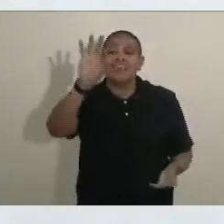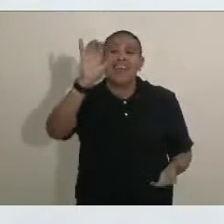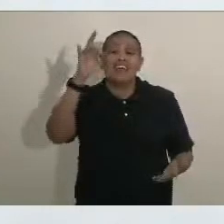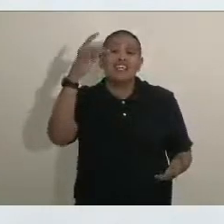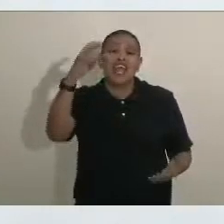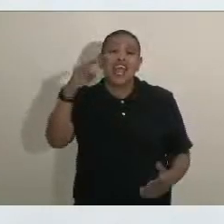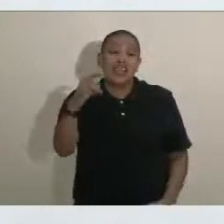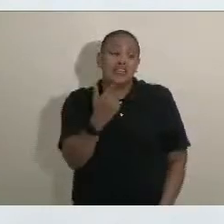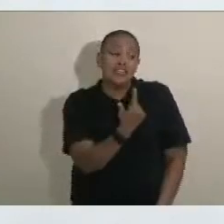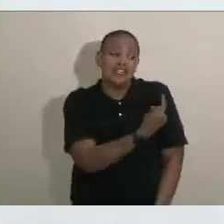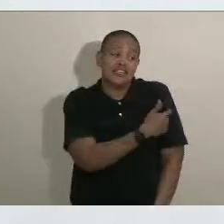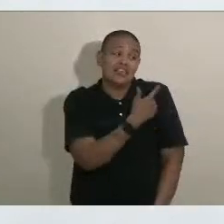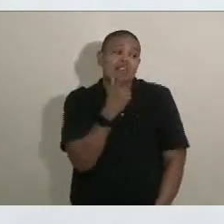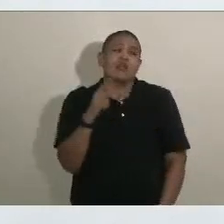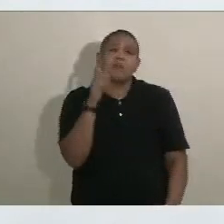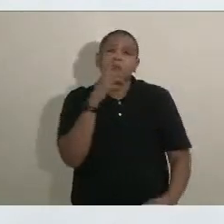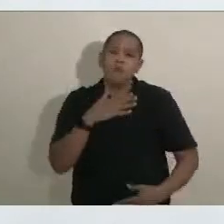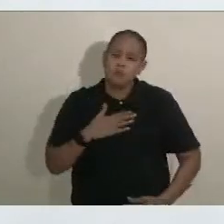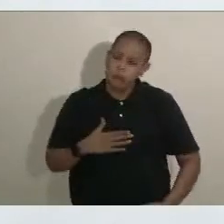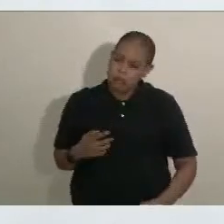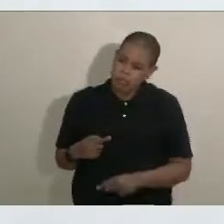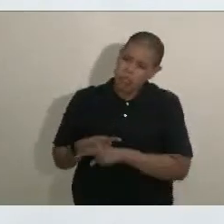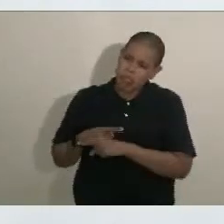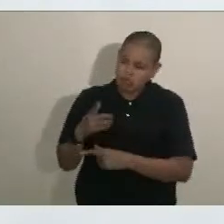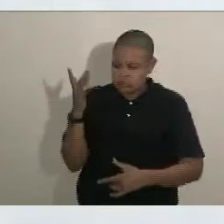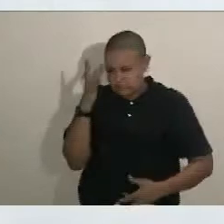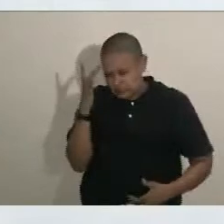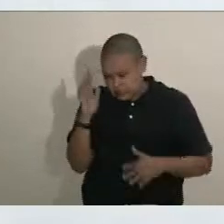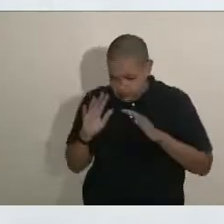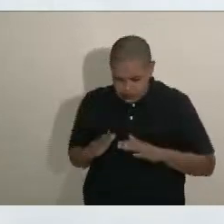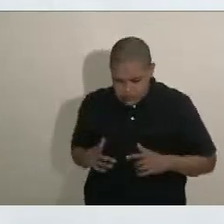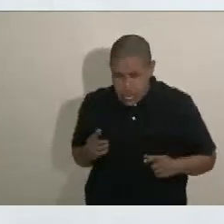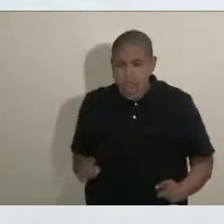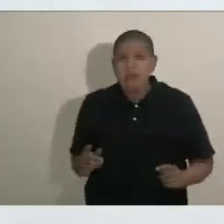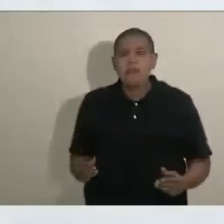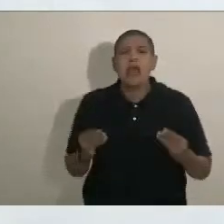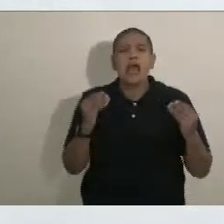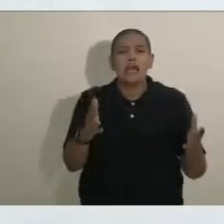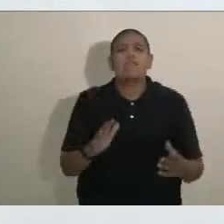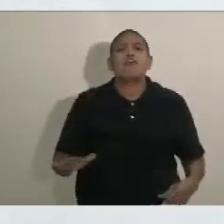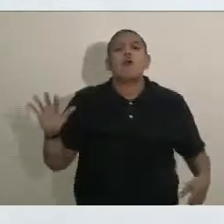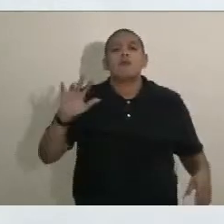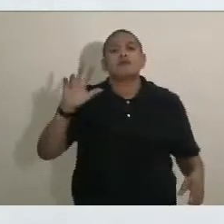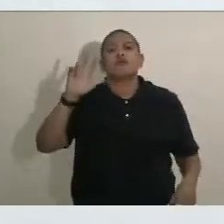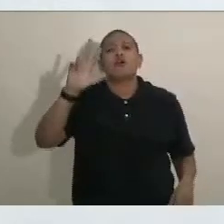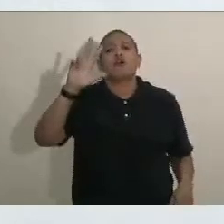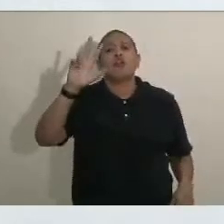to immunocompromised persons and given approximately